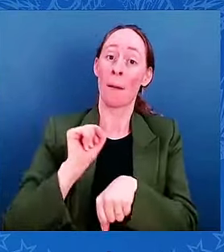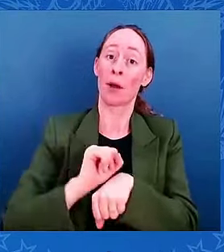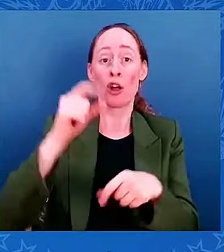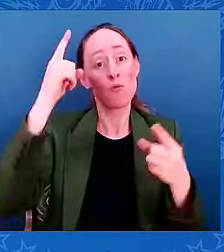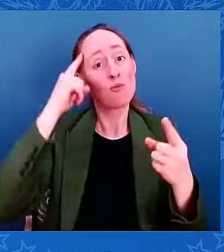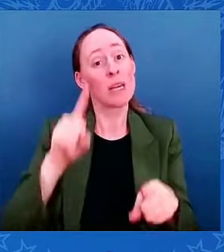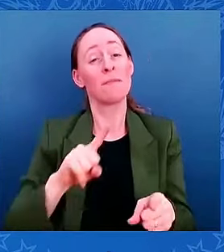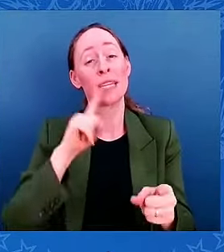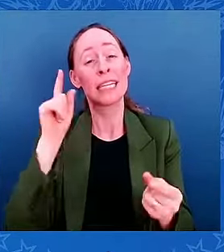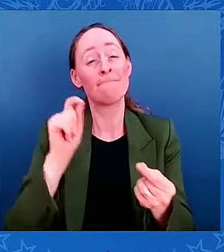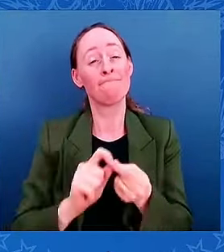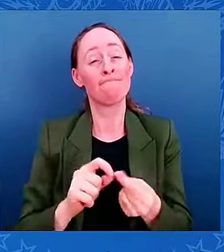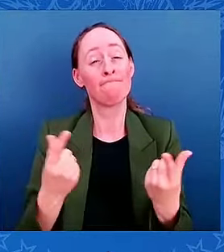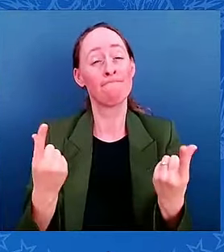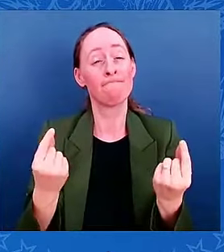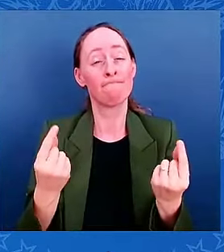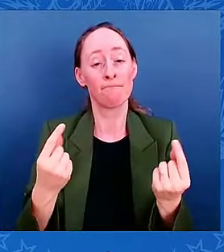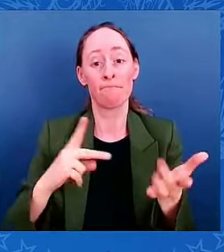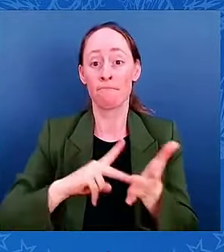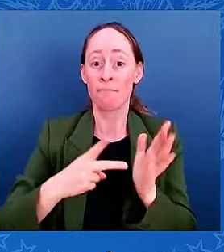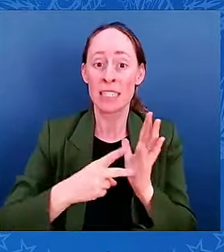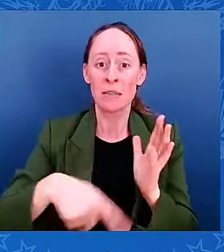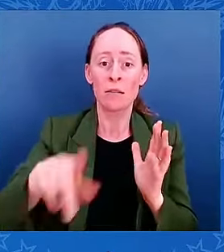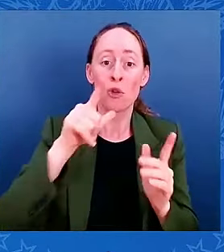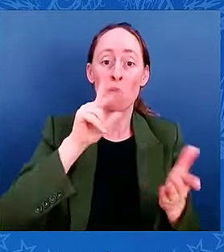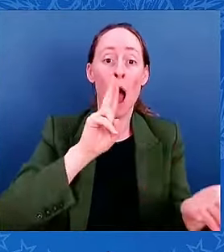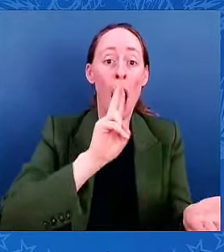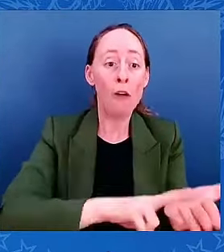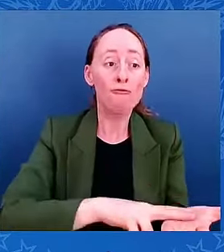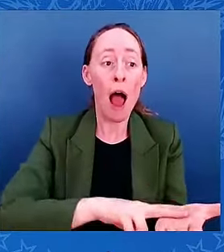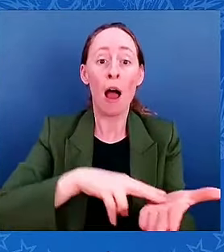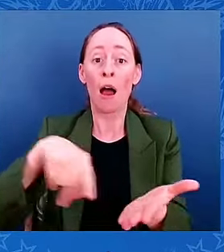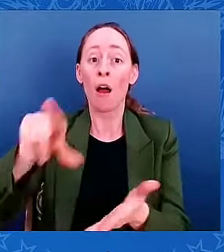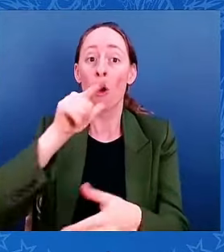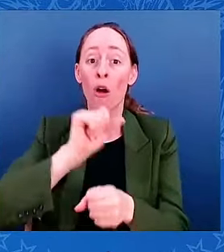in place the conditions for the construction before it begins.